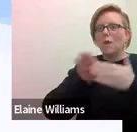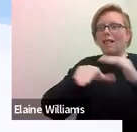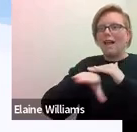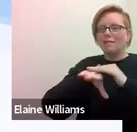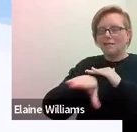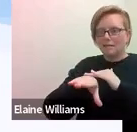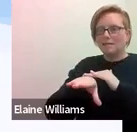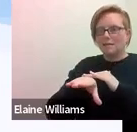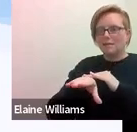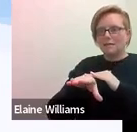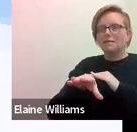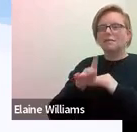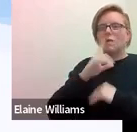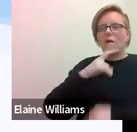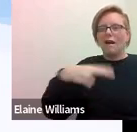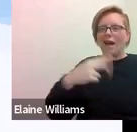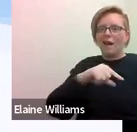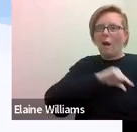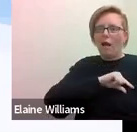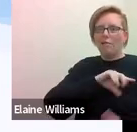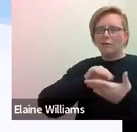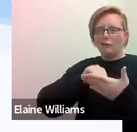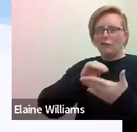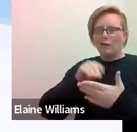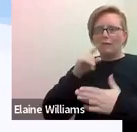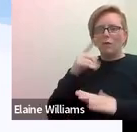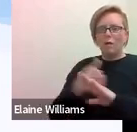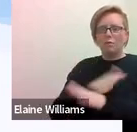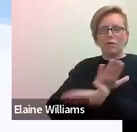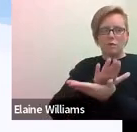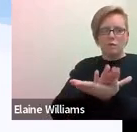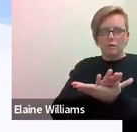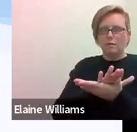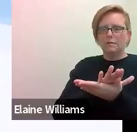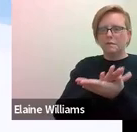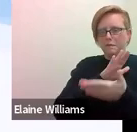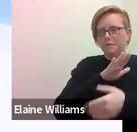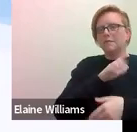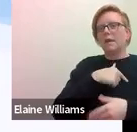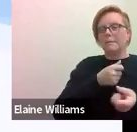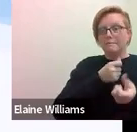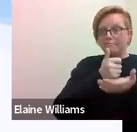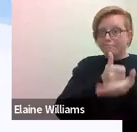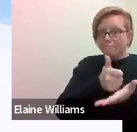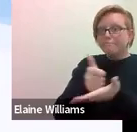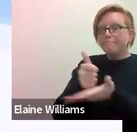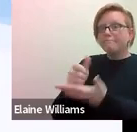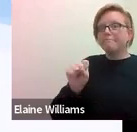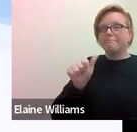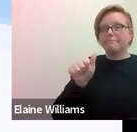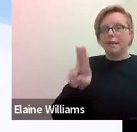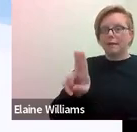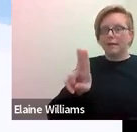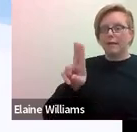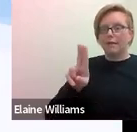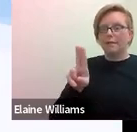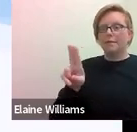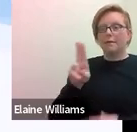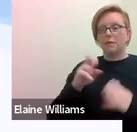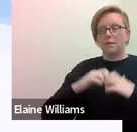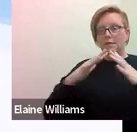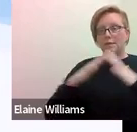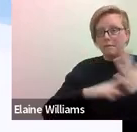high quality learning experiences for preschoolers with disabilities. So I've been helping SAUs set up programming and new